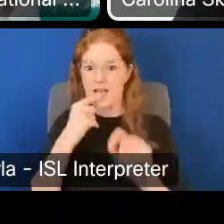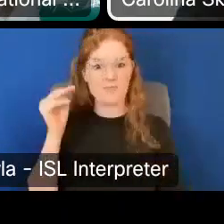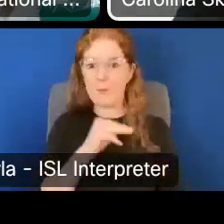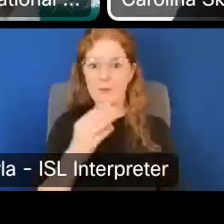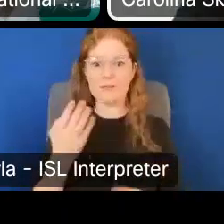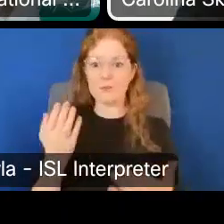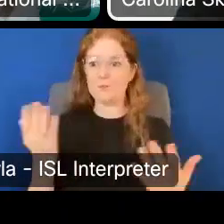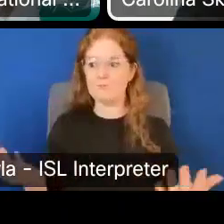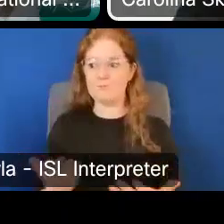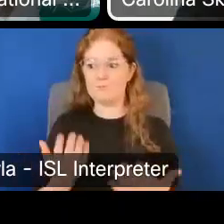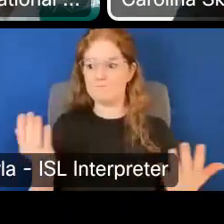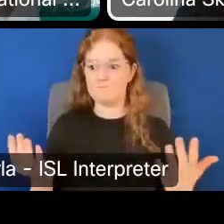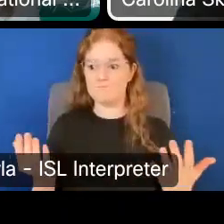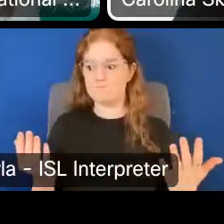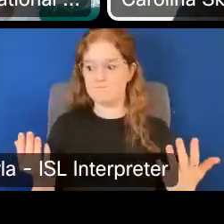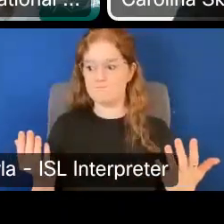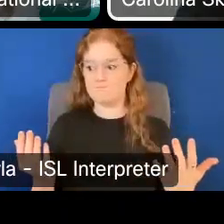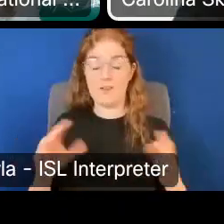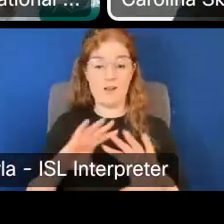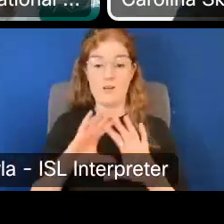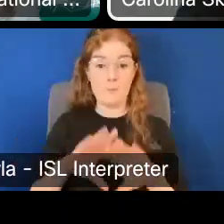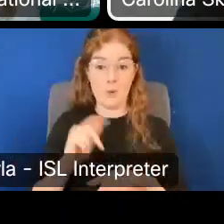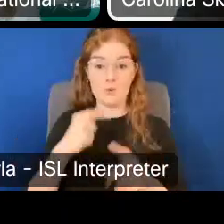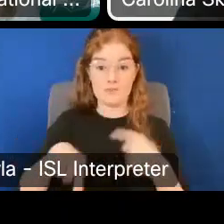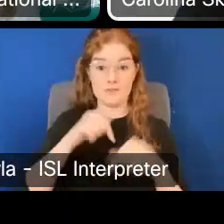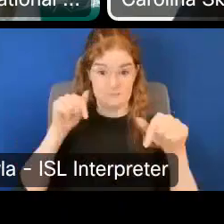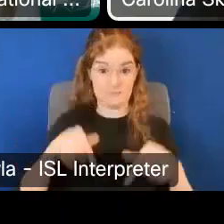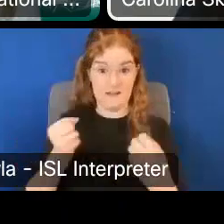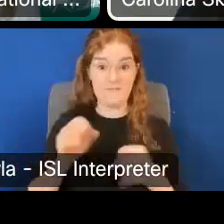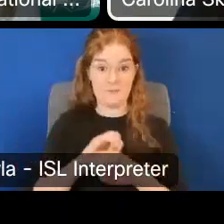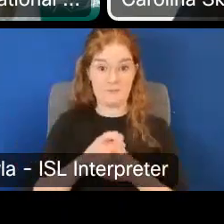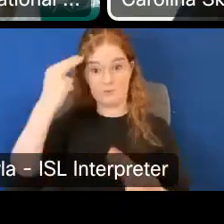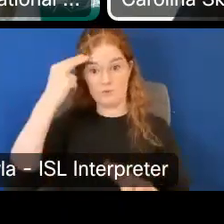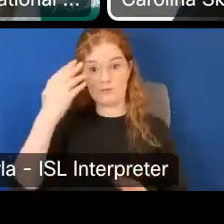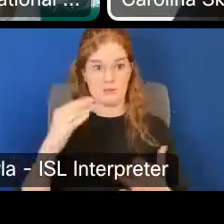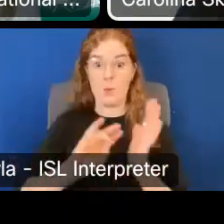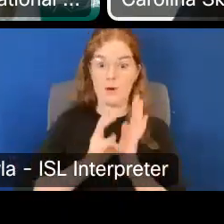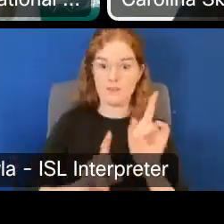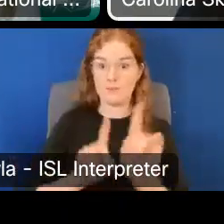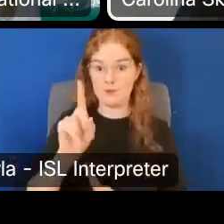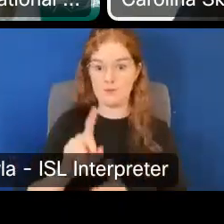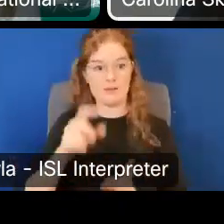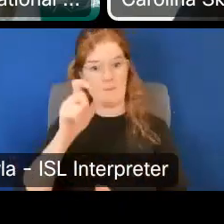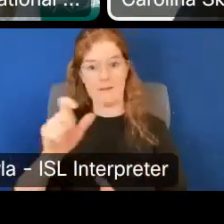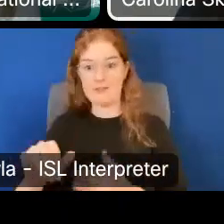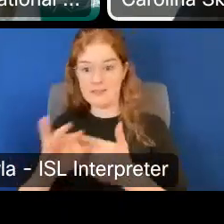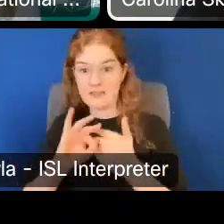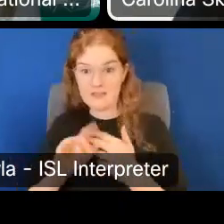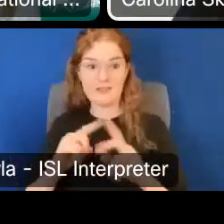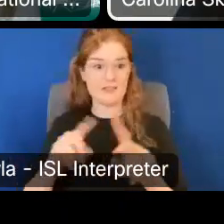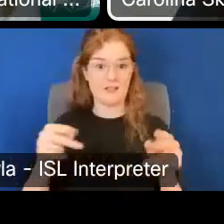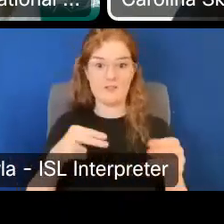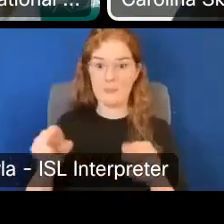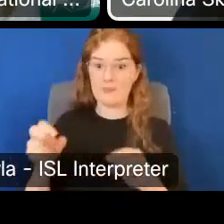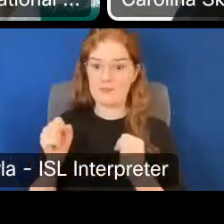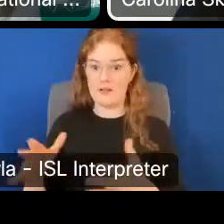to you know, all of us here, most of us here have an understanding of quality improvement, patient safety, all those different methodologies that you referred